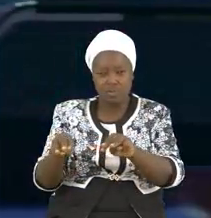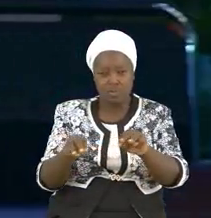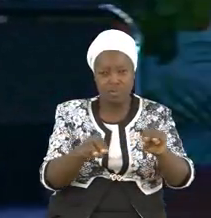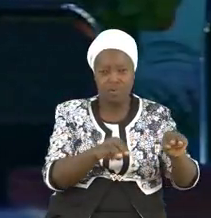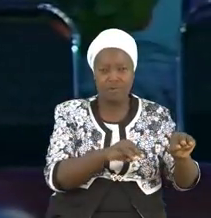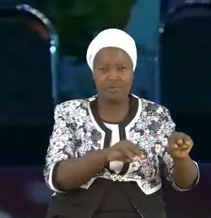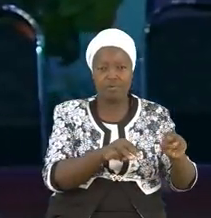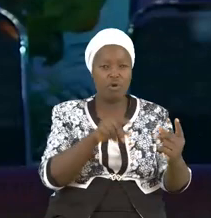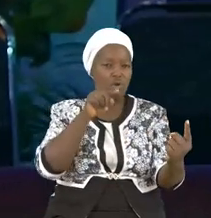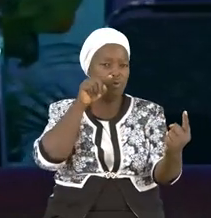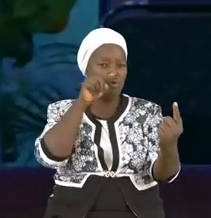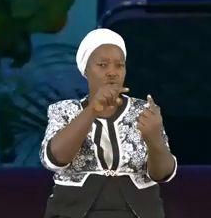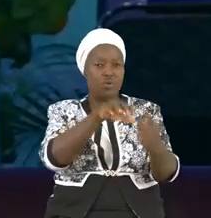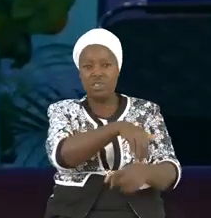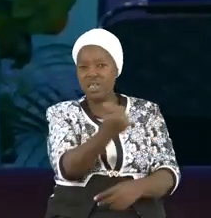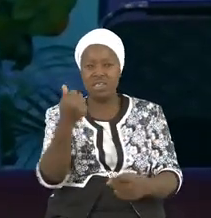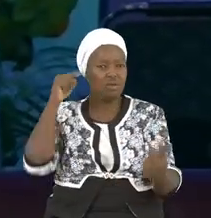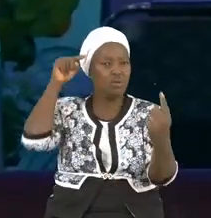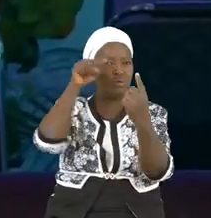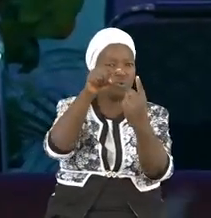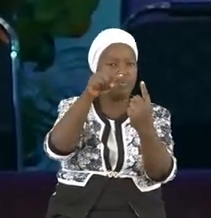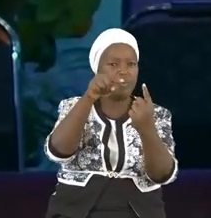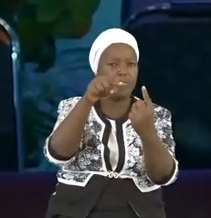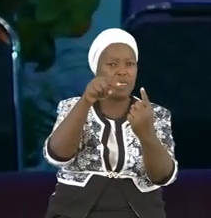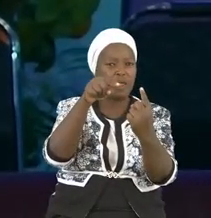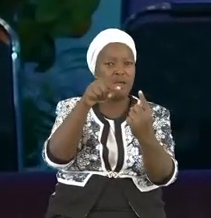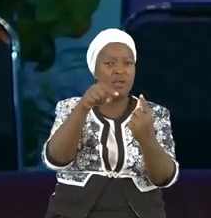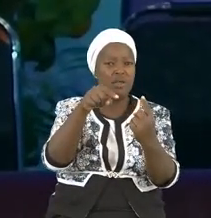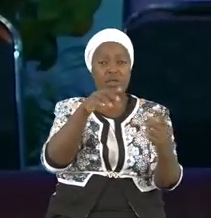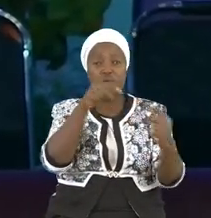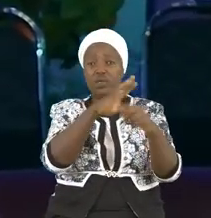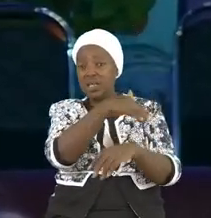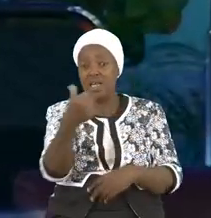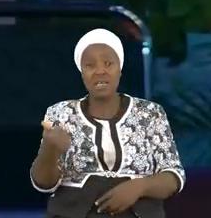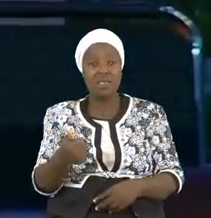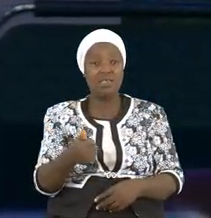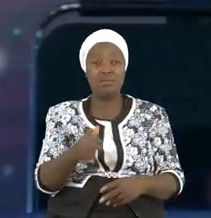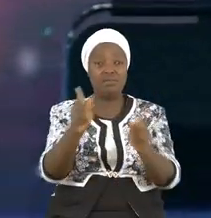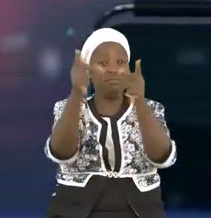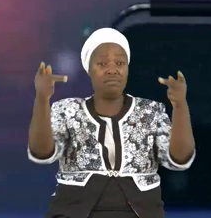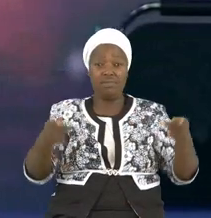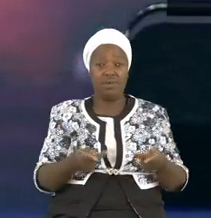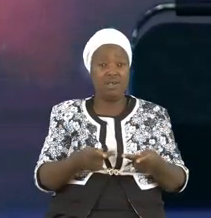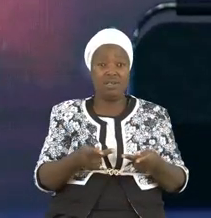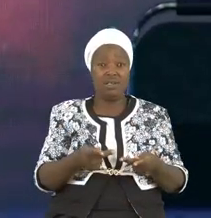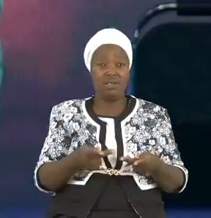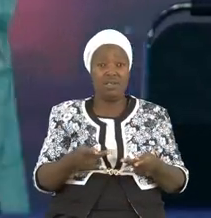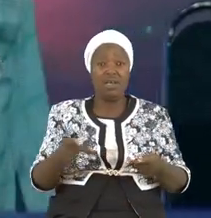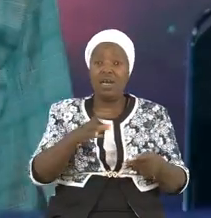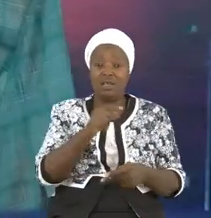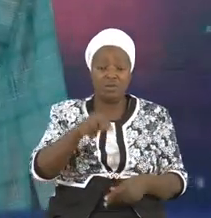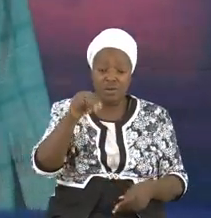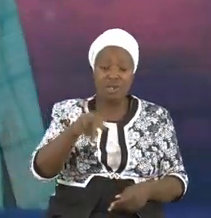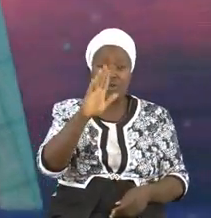any goal, towards any destination, you need your two legs.